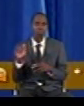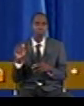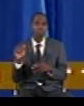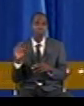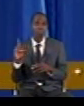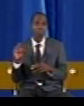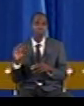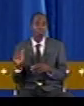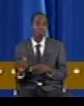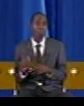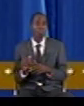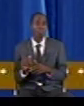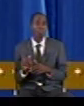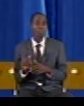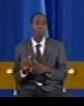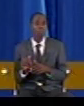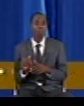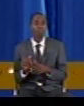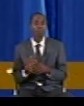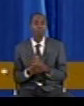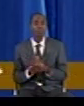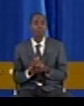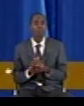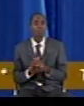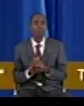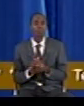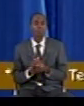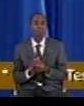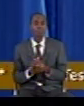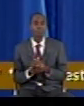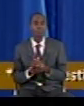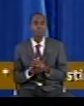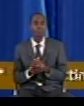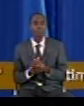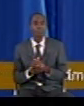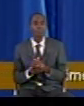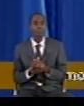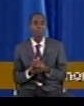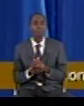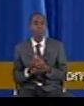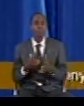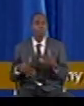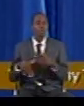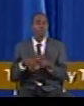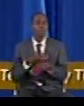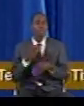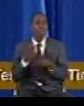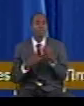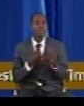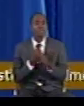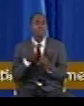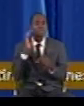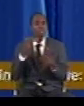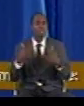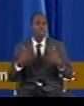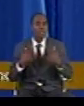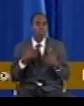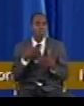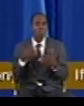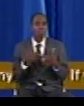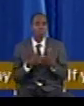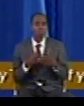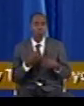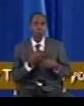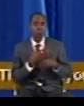Wukari region in Taraba State, here in Nigeria. Over a year now, I've been having this growth on my